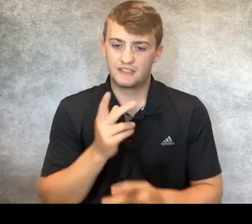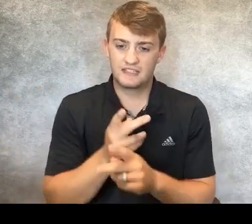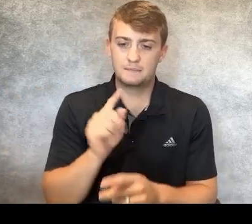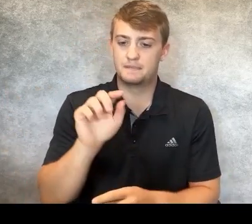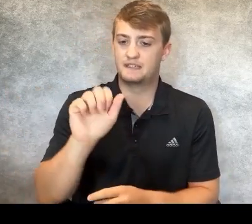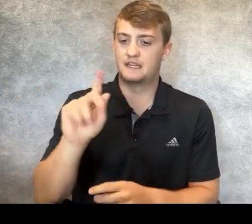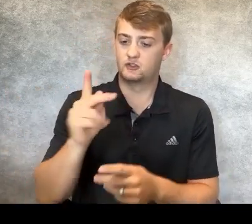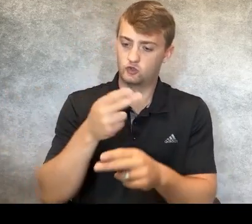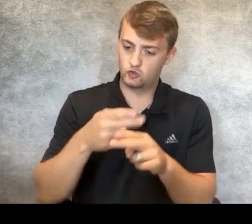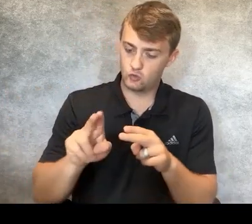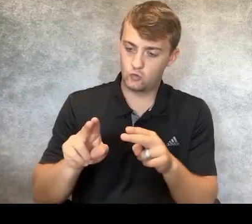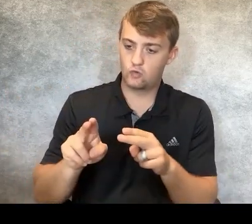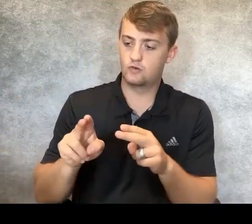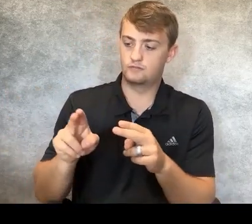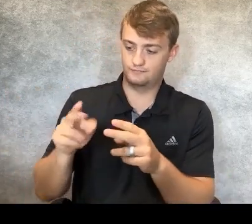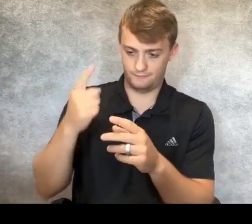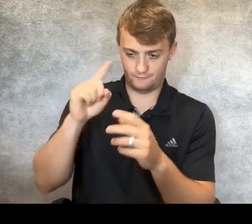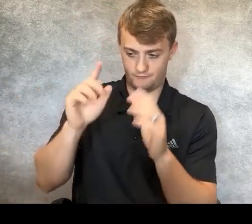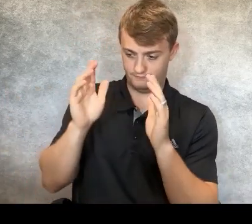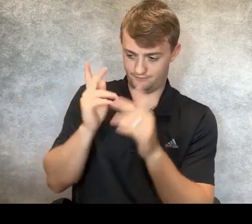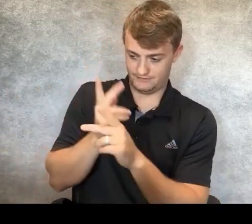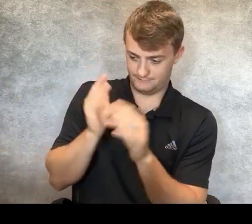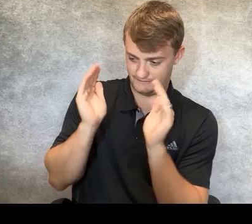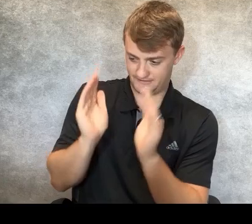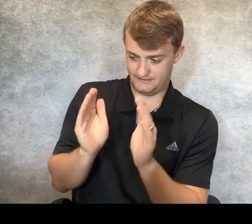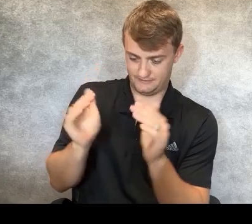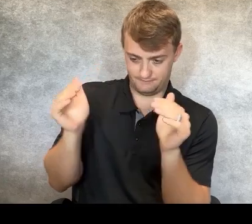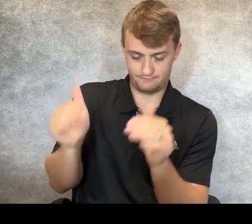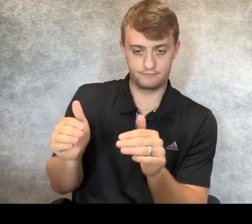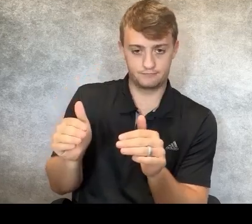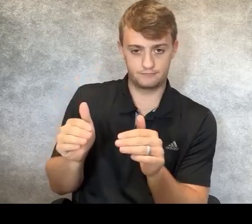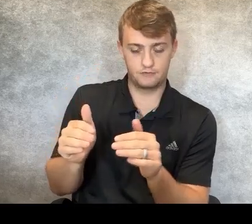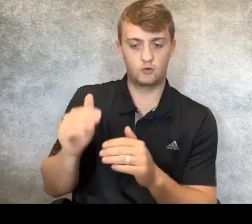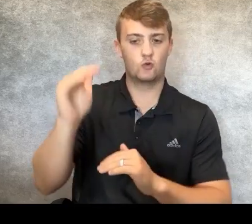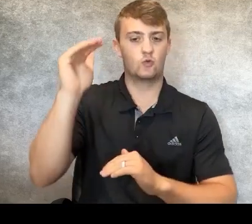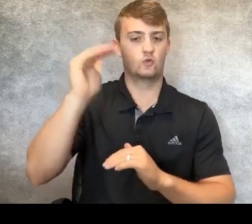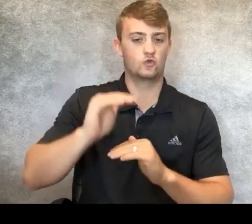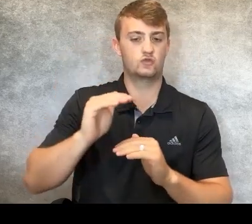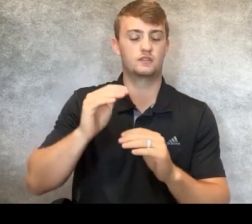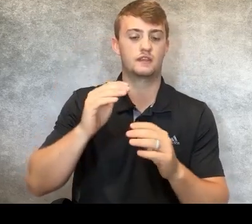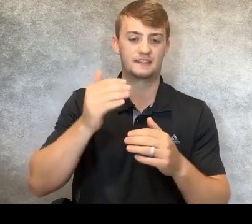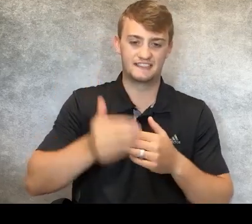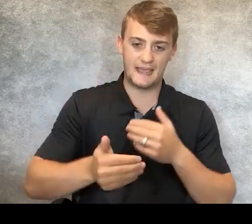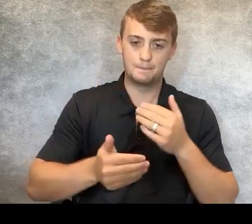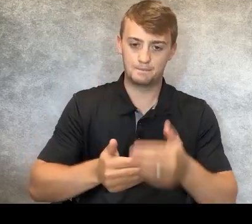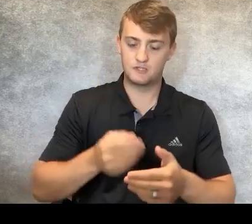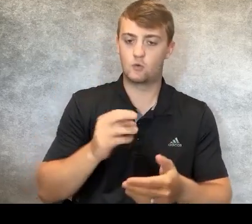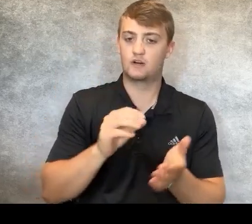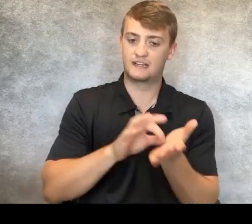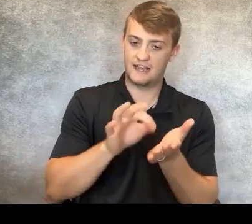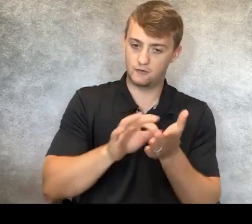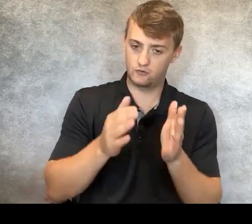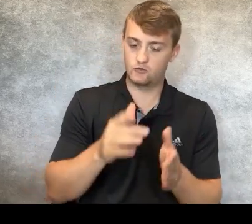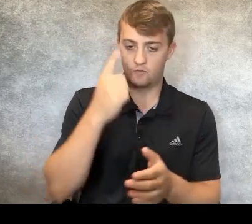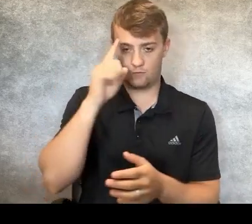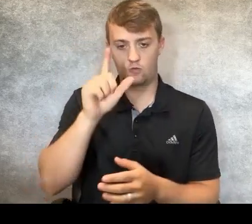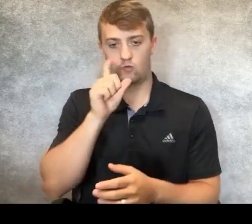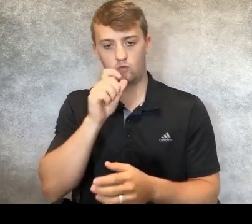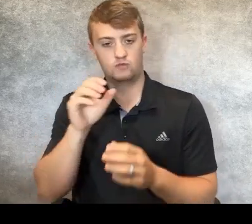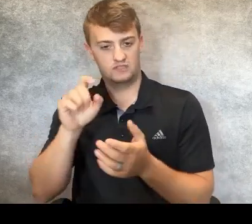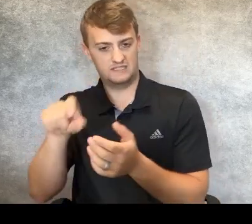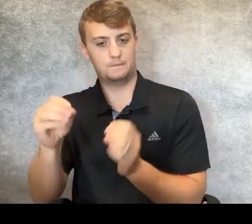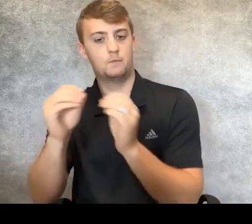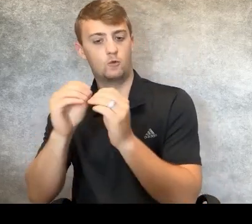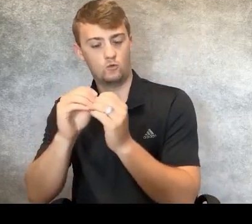Keep tasks short and focused to maintain attention. Reduce the number of counters or steps for students who need more support.